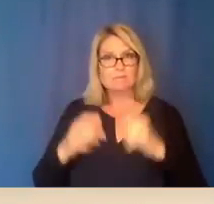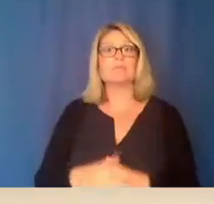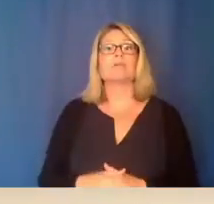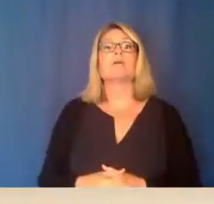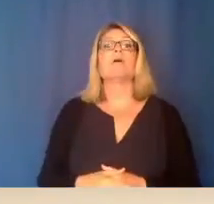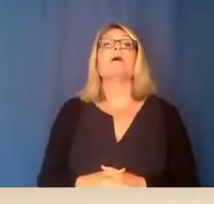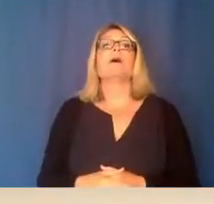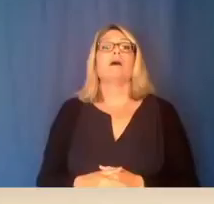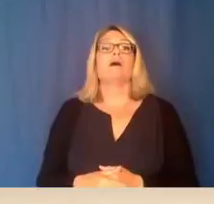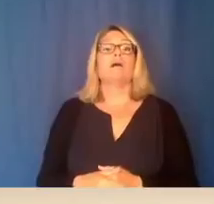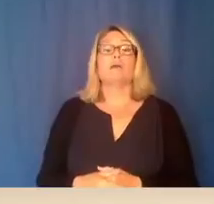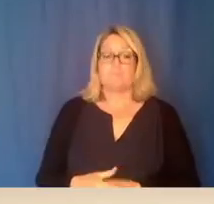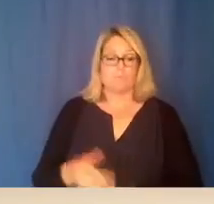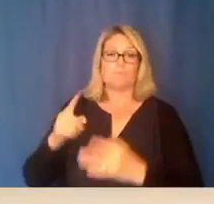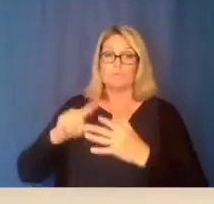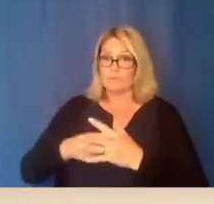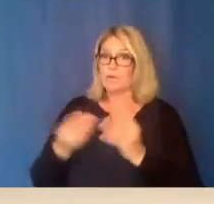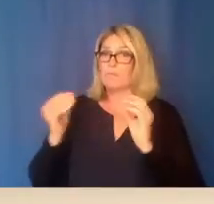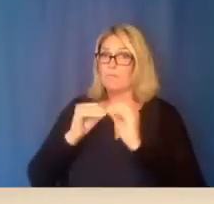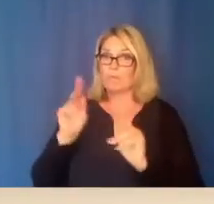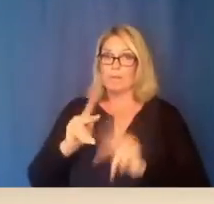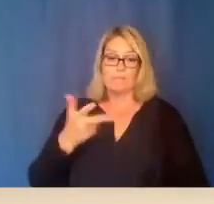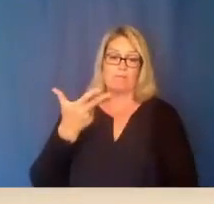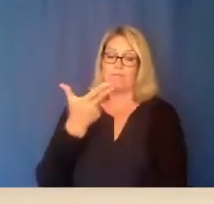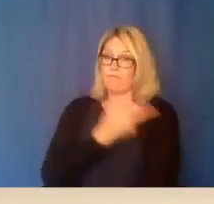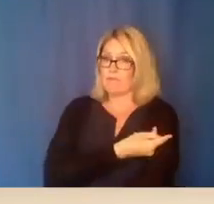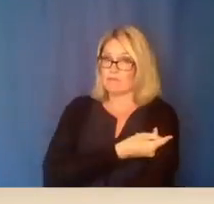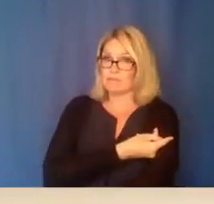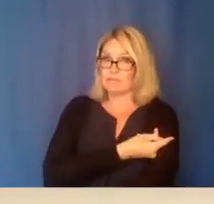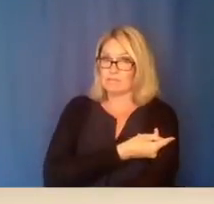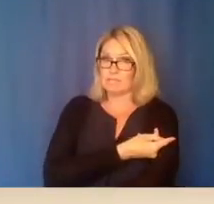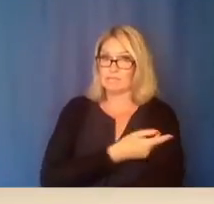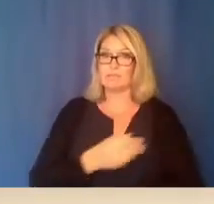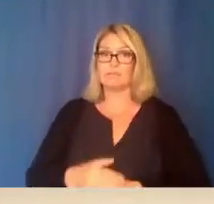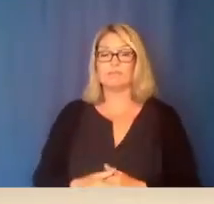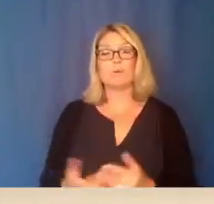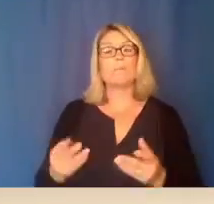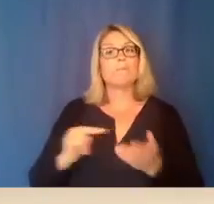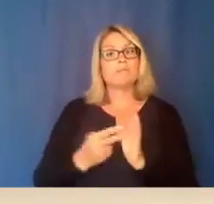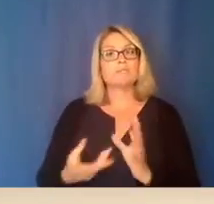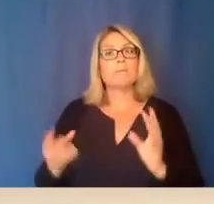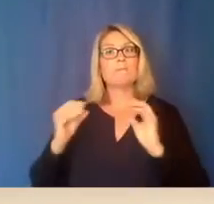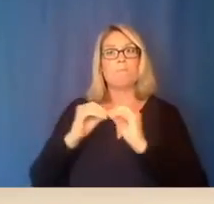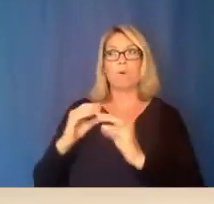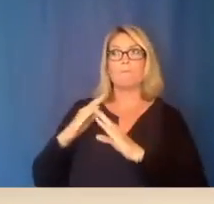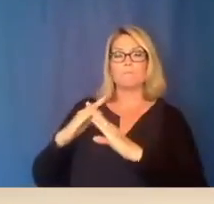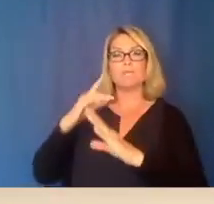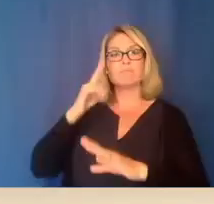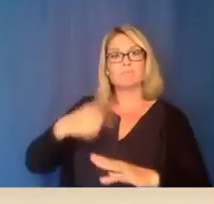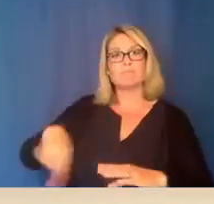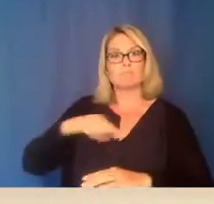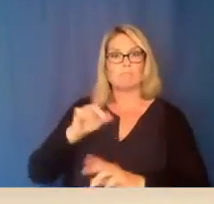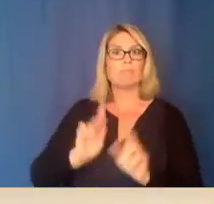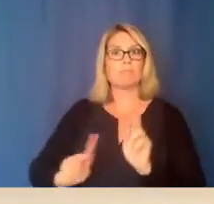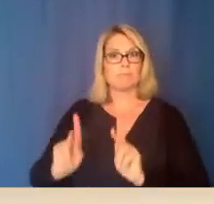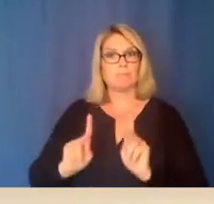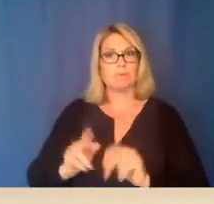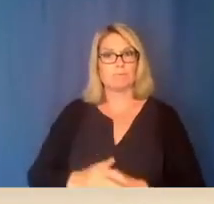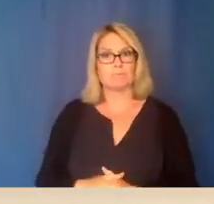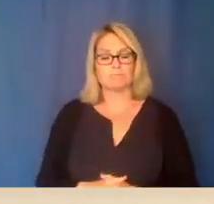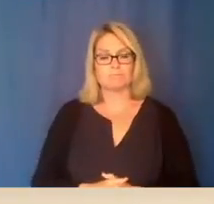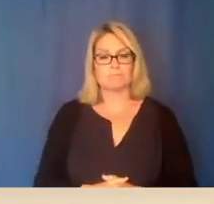people with a really important layer of protection. So, and that